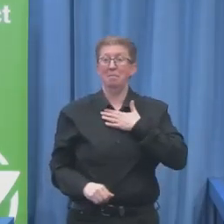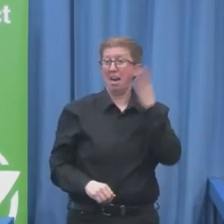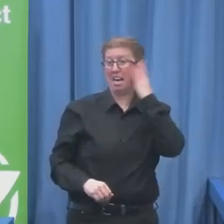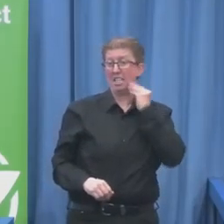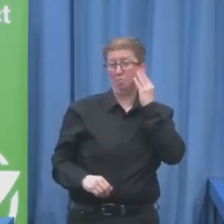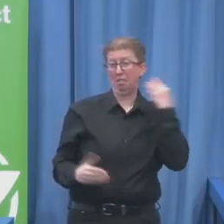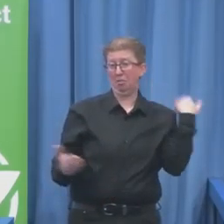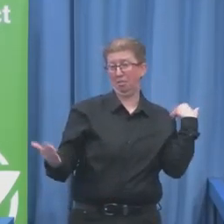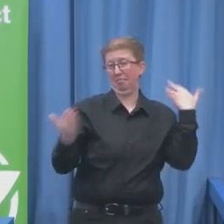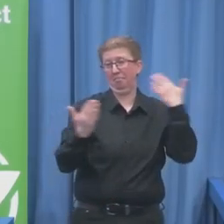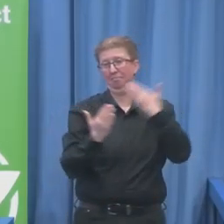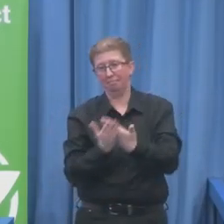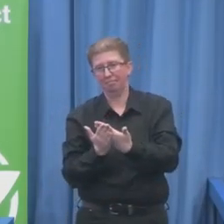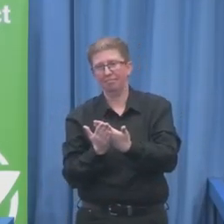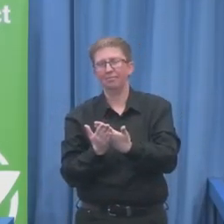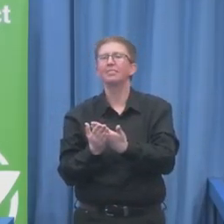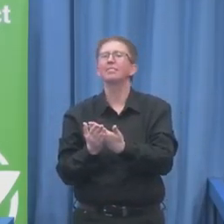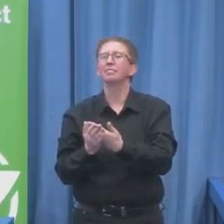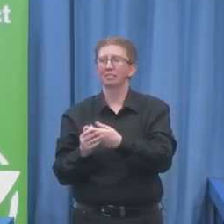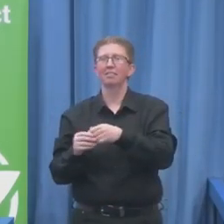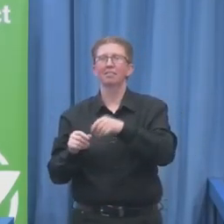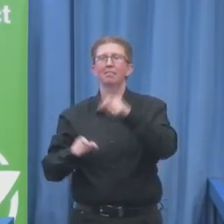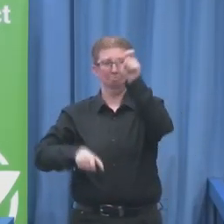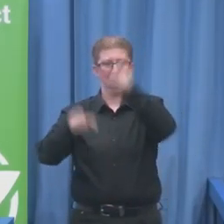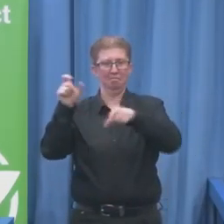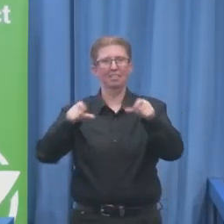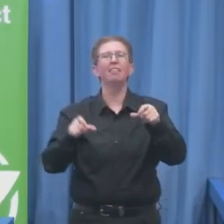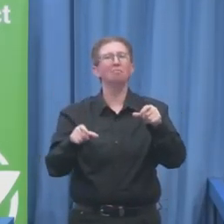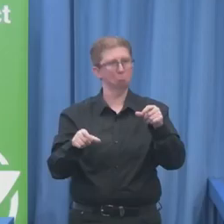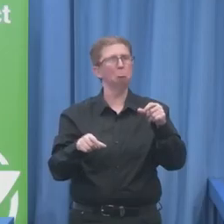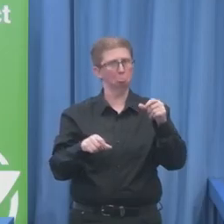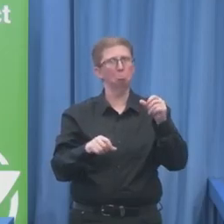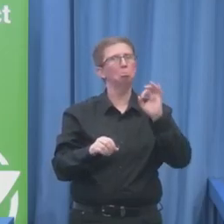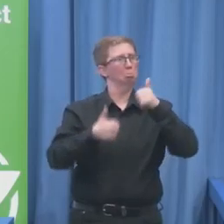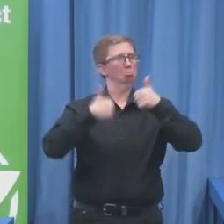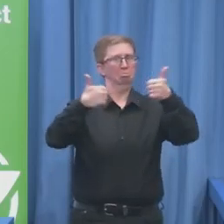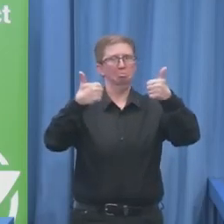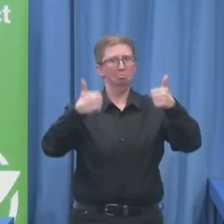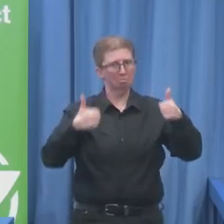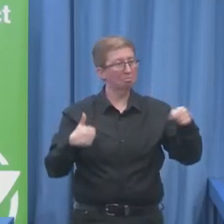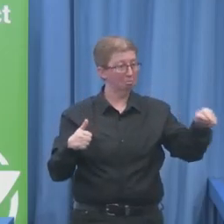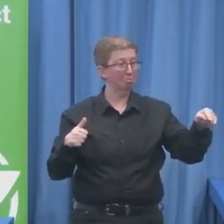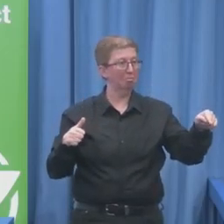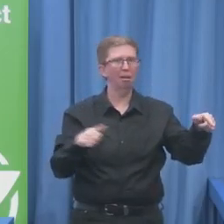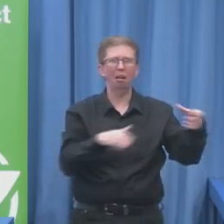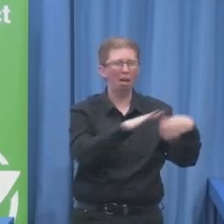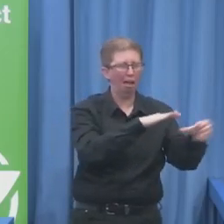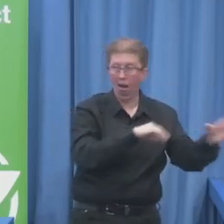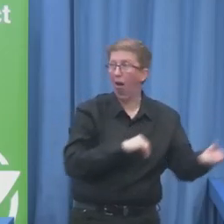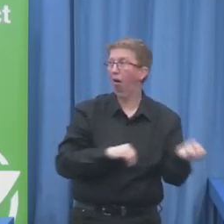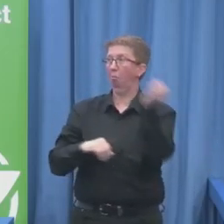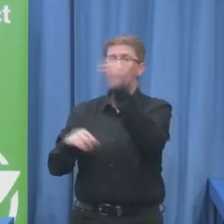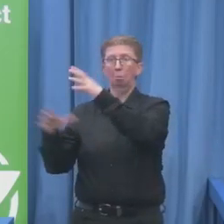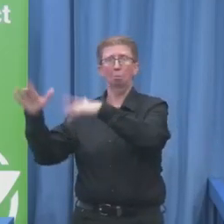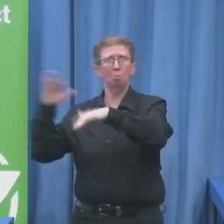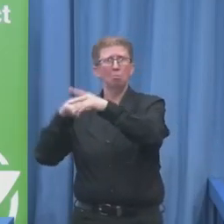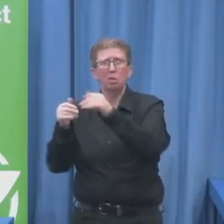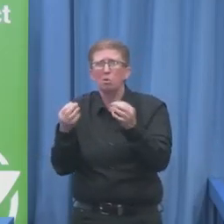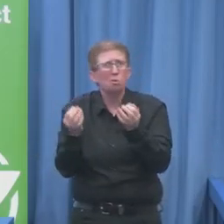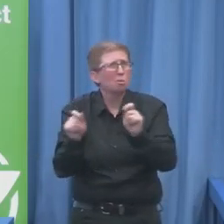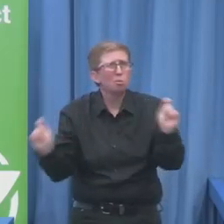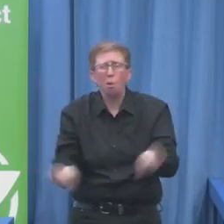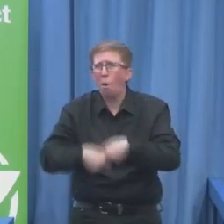community, they're seen, the community sees them and accepts them, and the employers are increasingly seeing them and accepting them. So I think it kind of, you